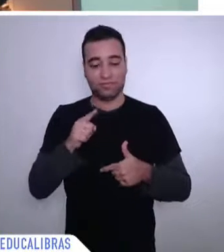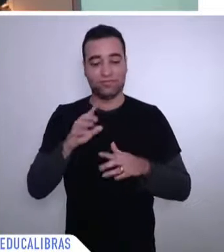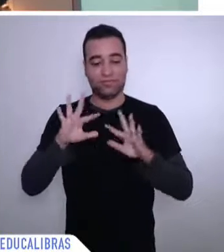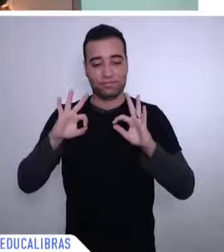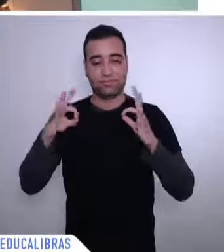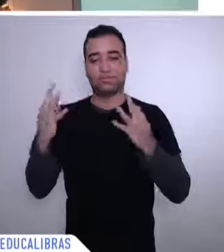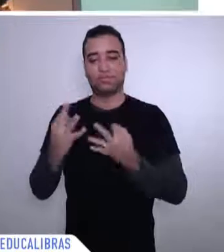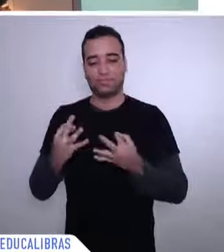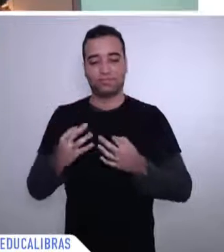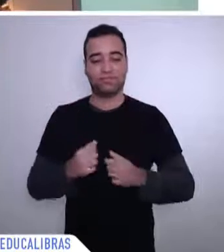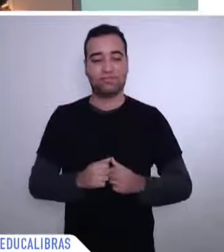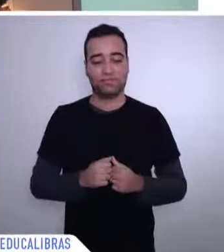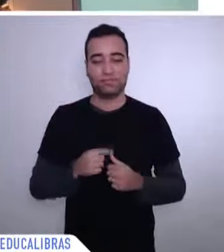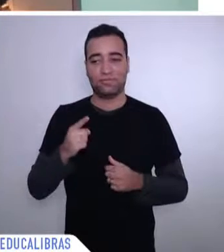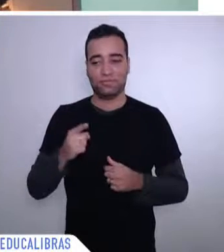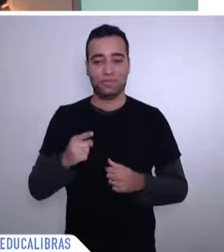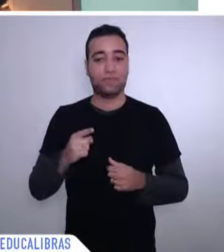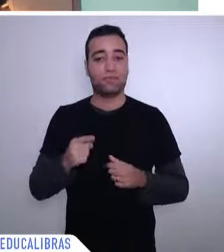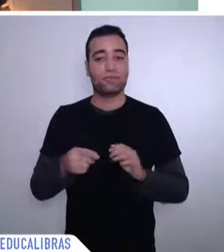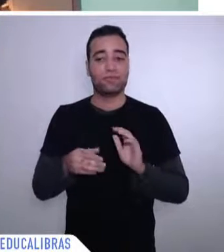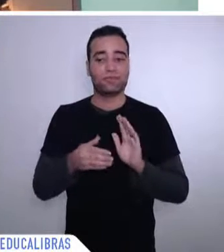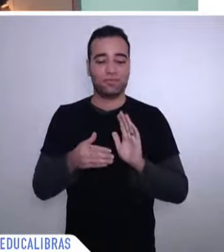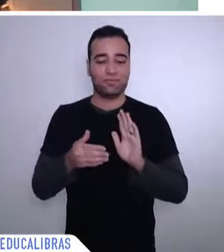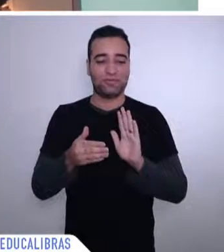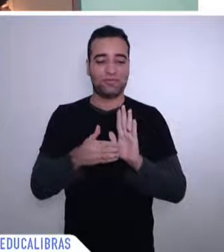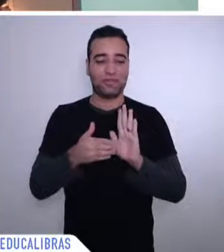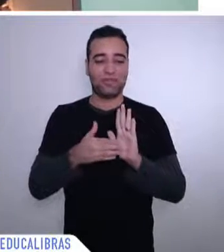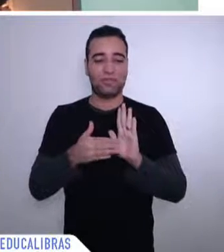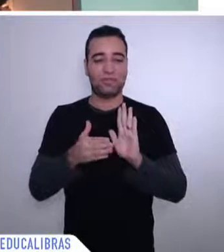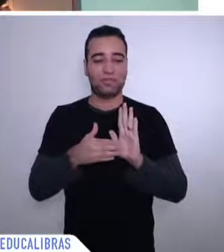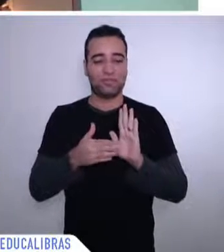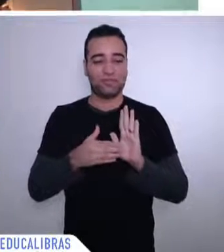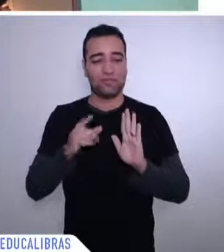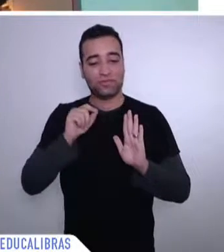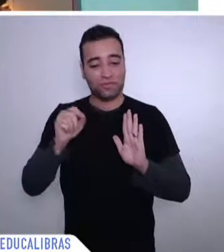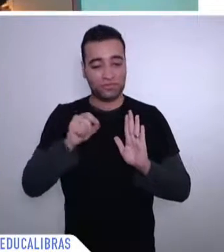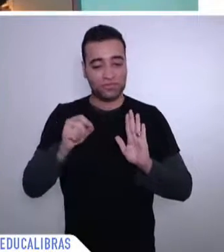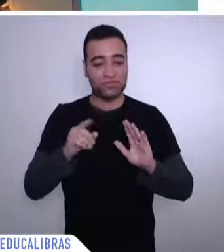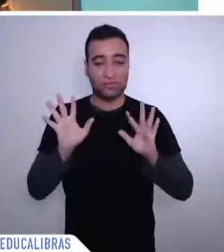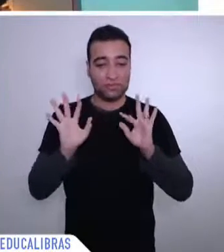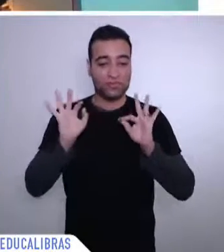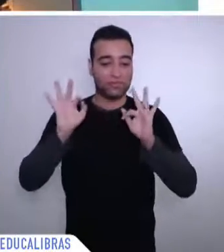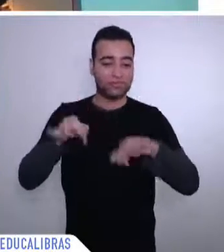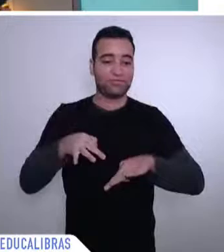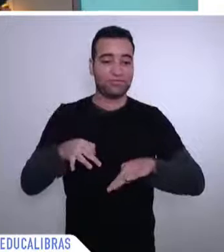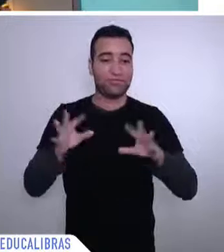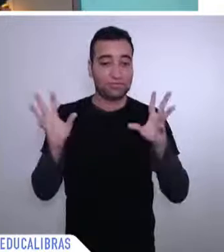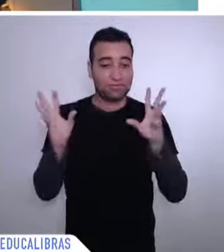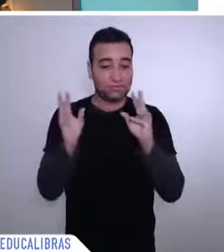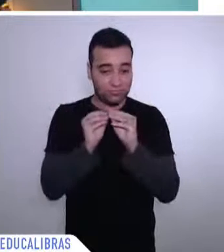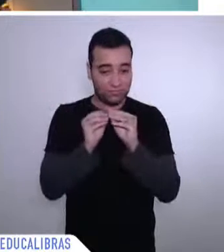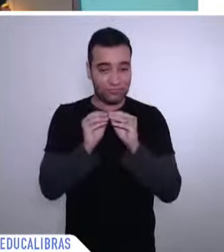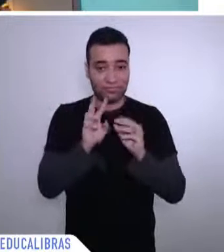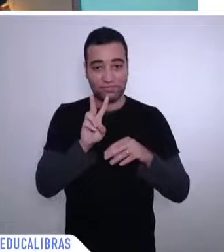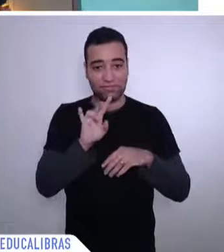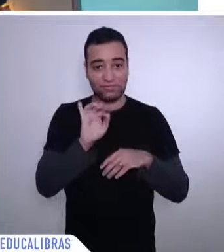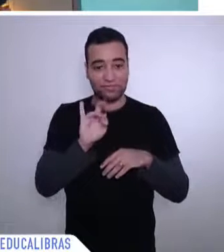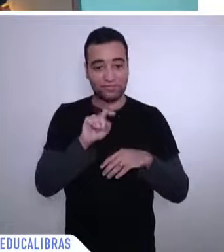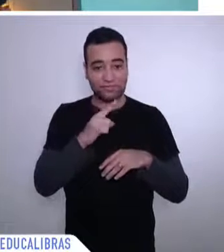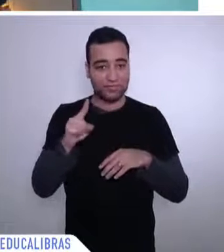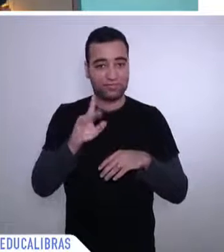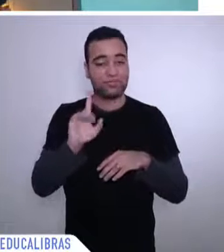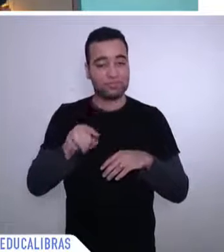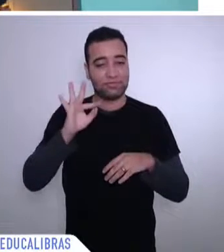work by familial networks for the creation of identity. Just to finish,